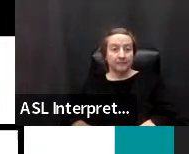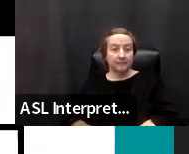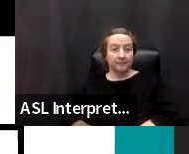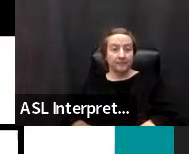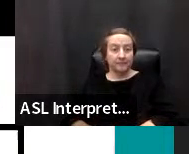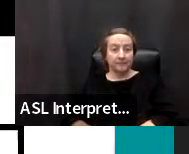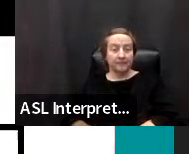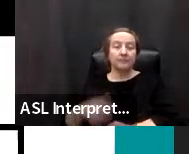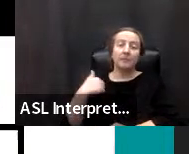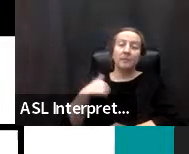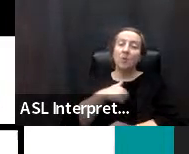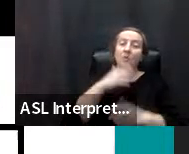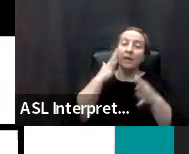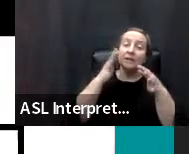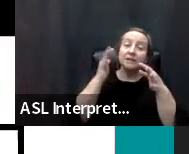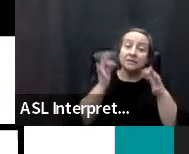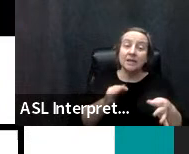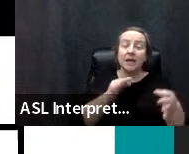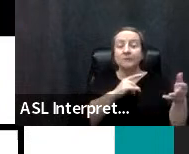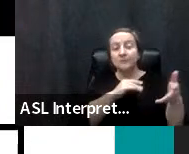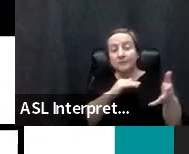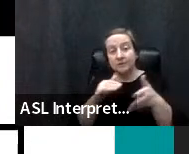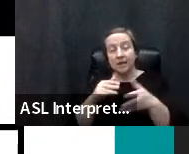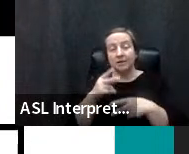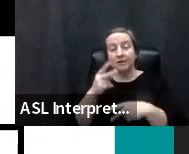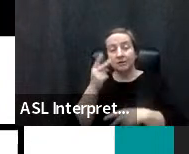We've decided to study 2